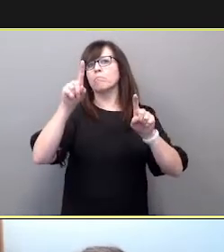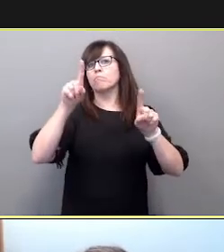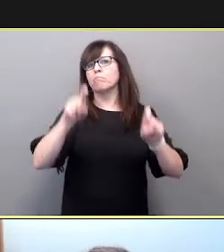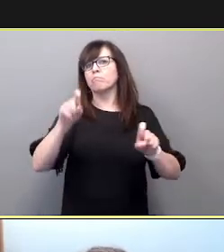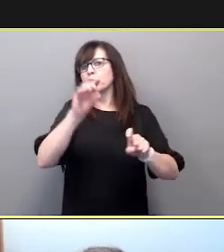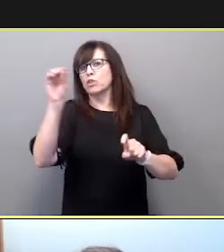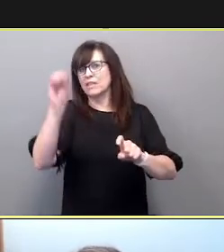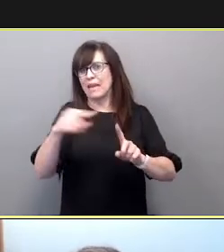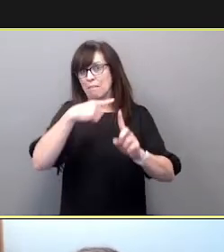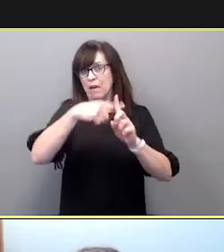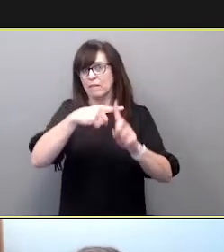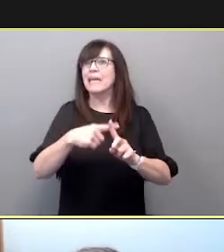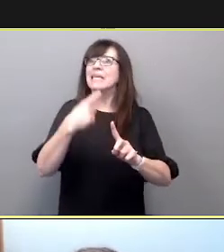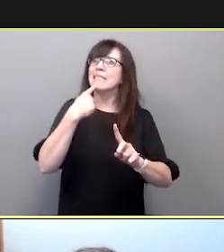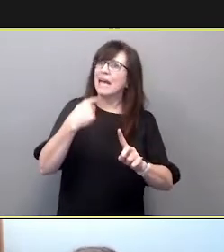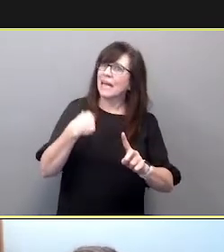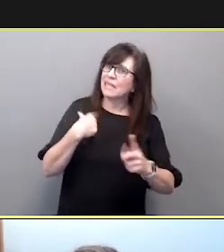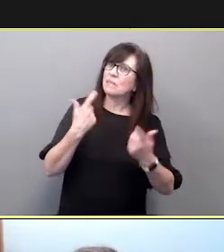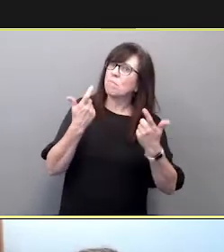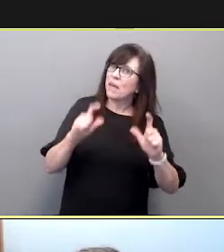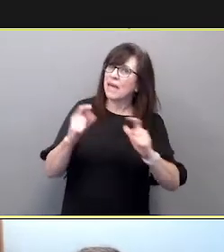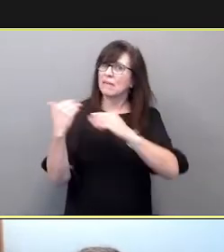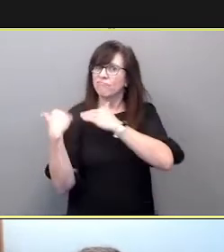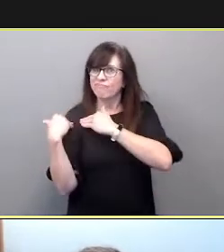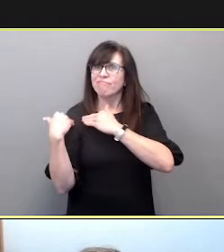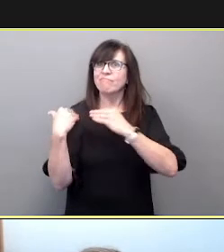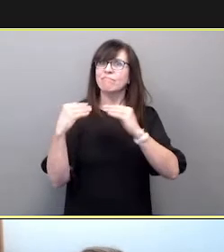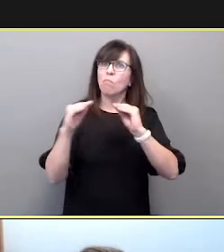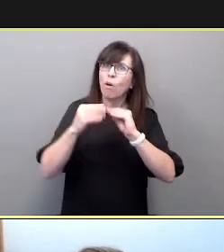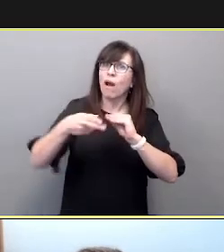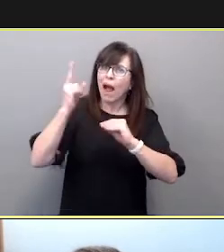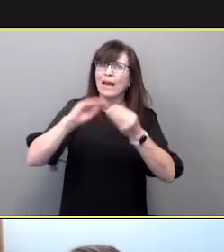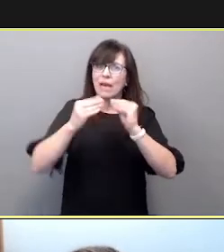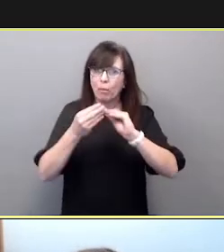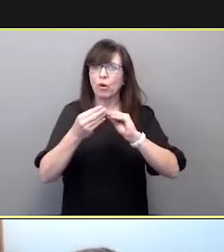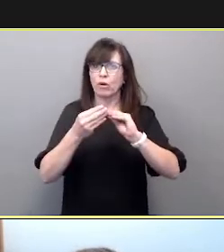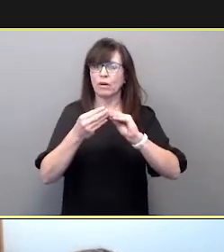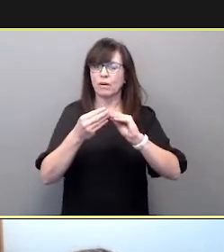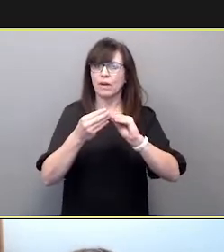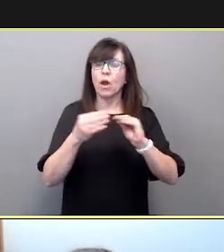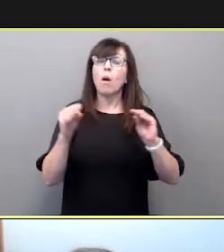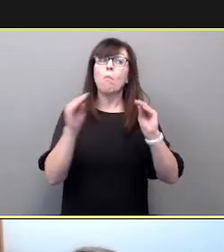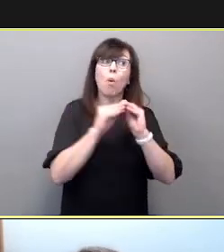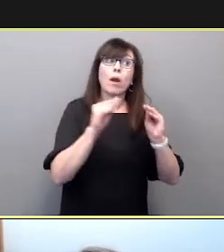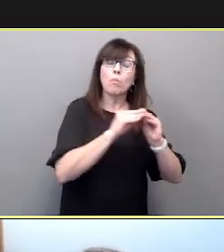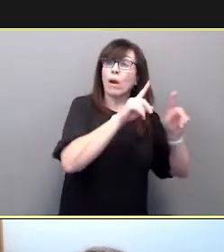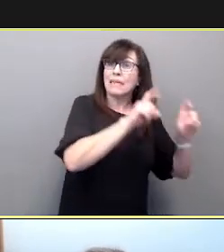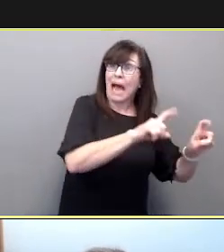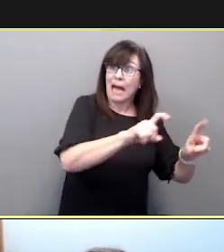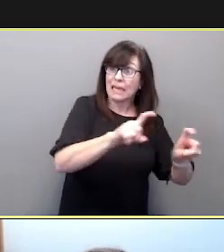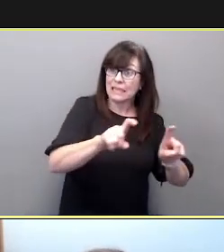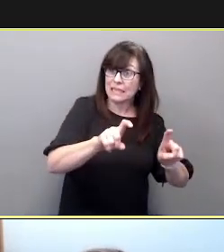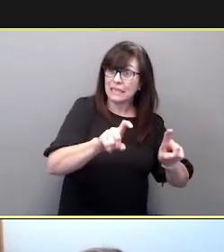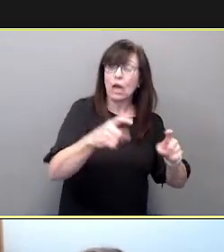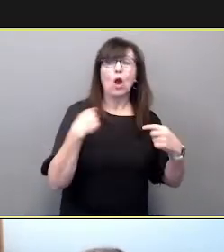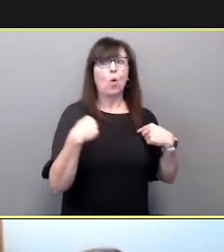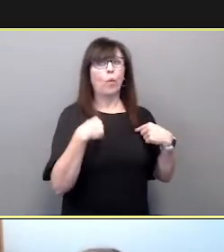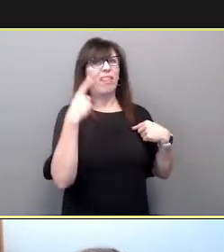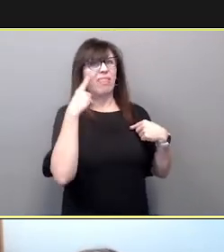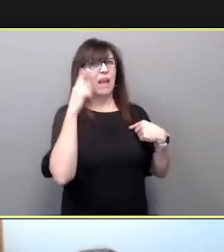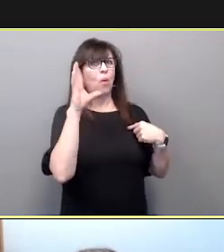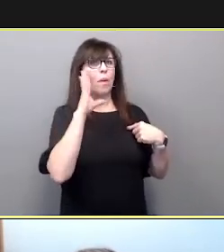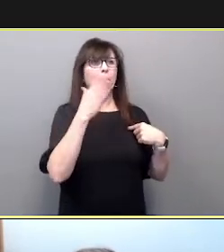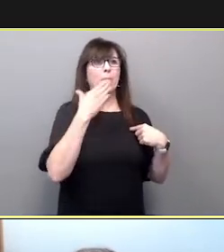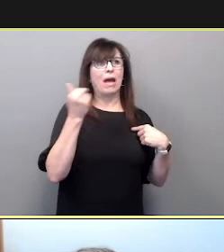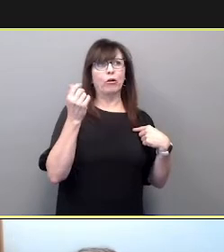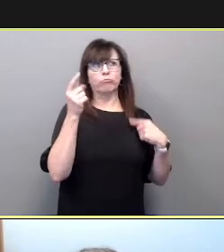us there's a large disease burden in the community, and with more testing, we think we'll have an even better